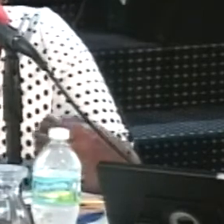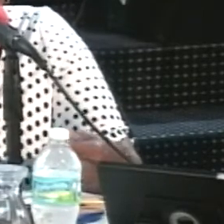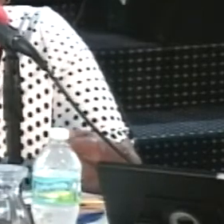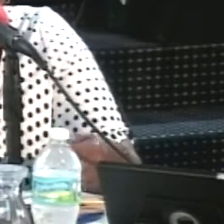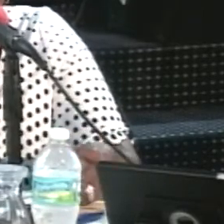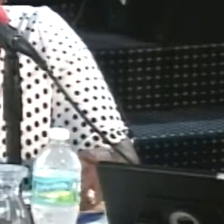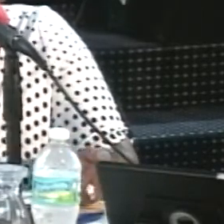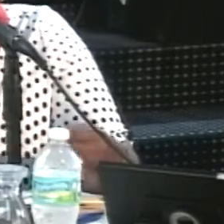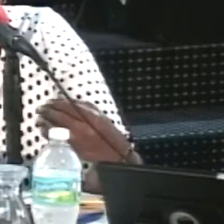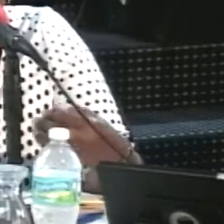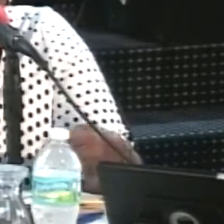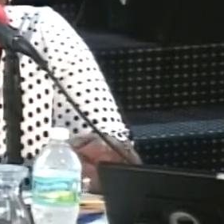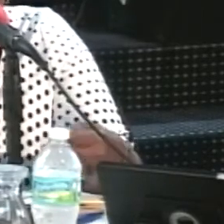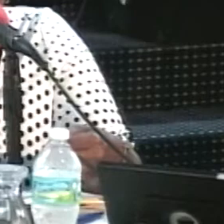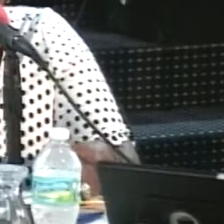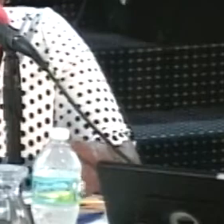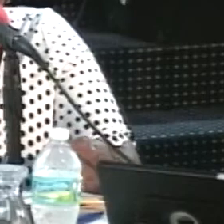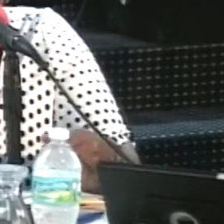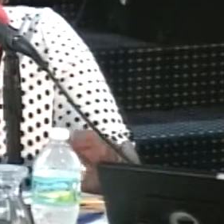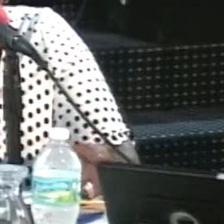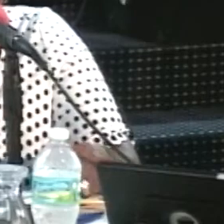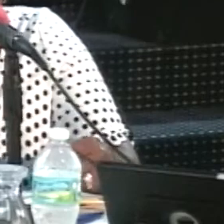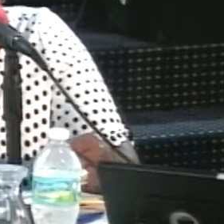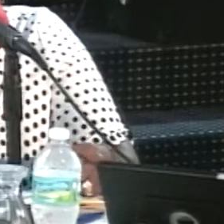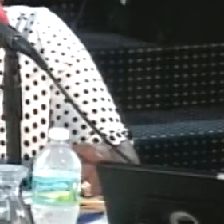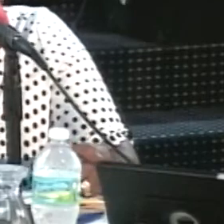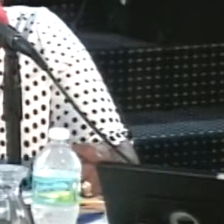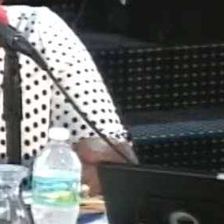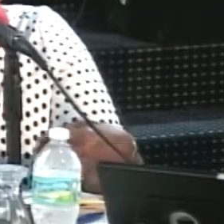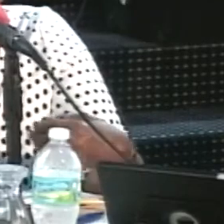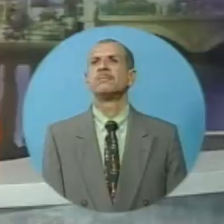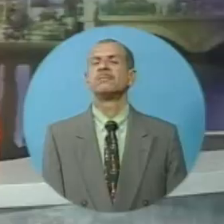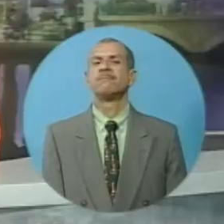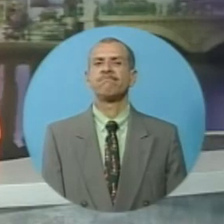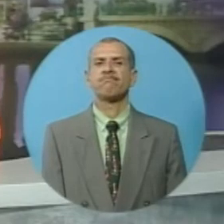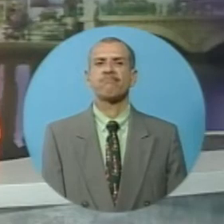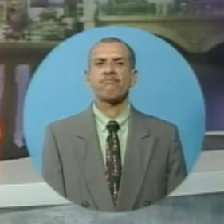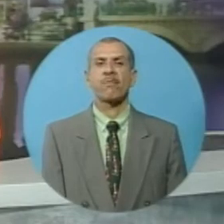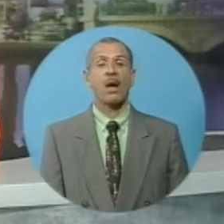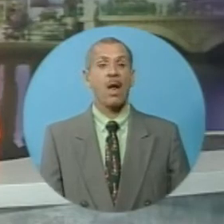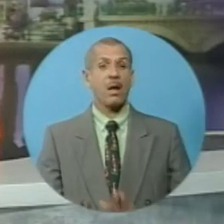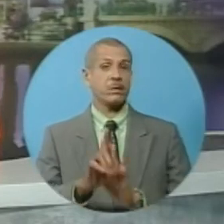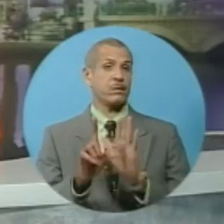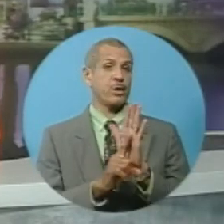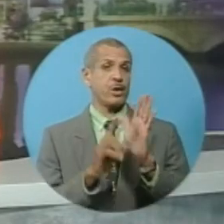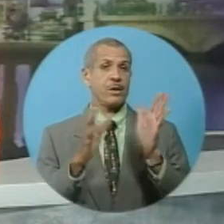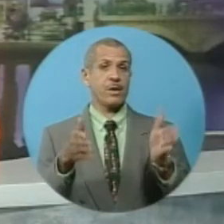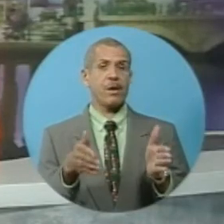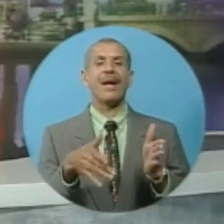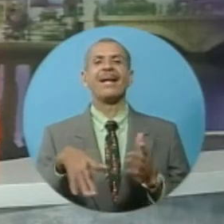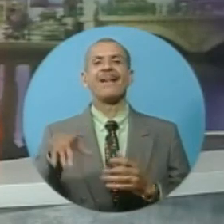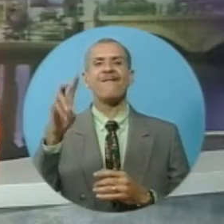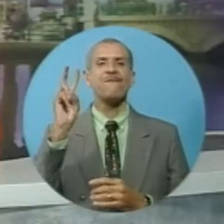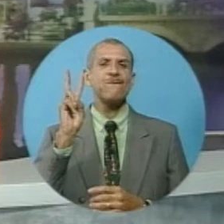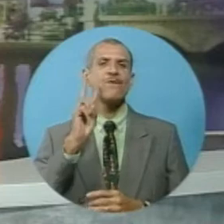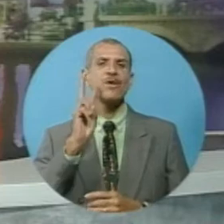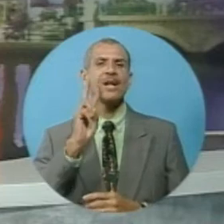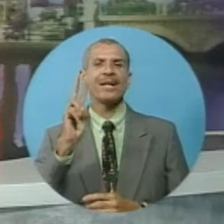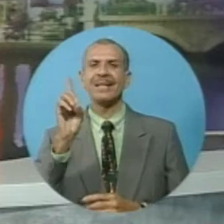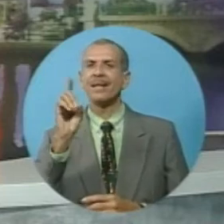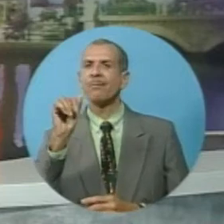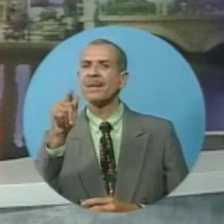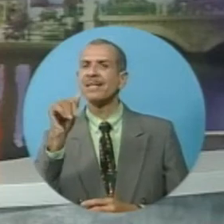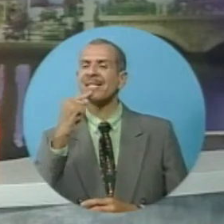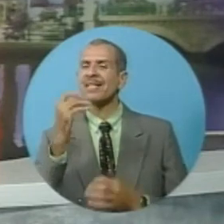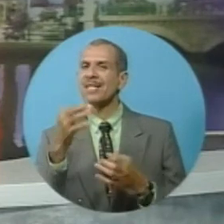effectively deal with them, we have to start at the root of the problem. Attorney at law Verla de Pisa says it's